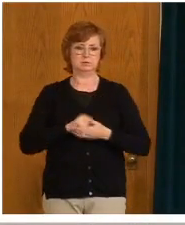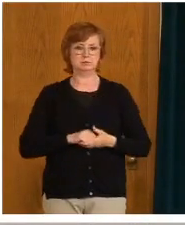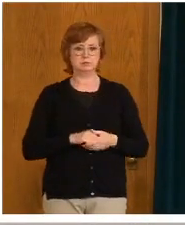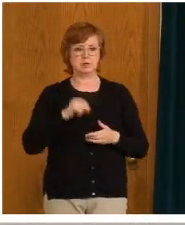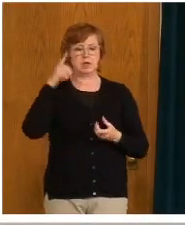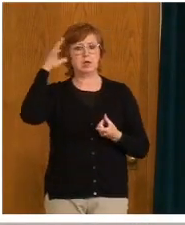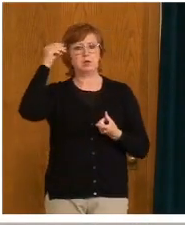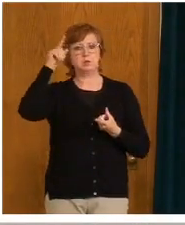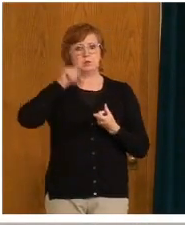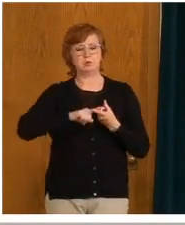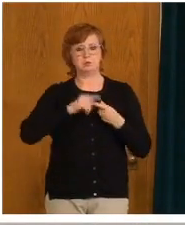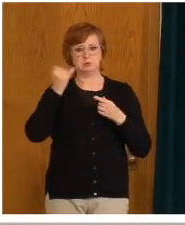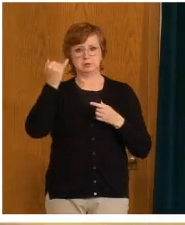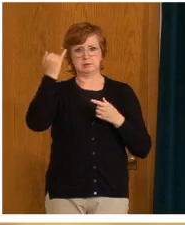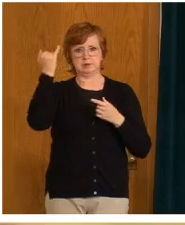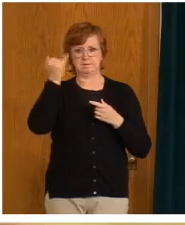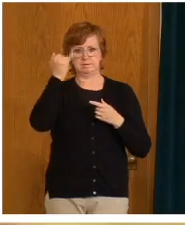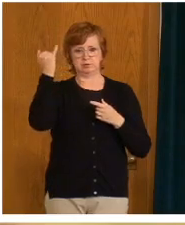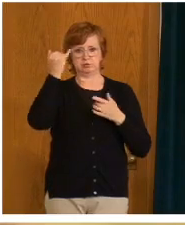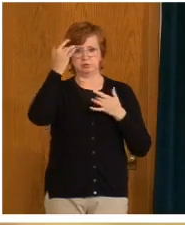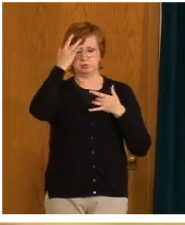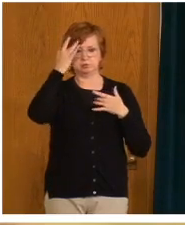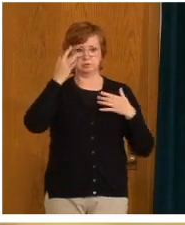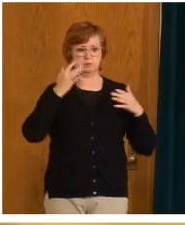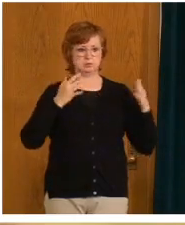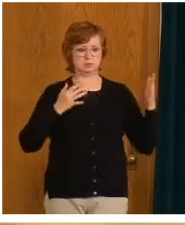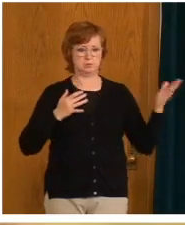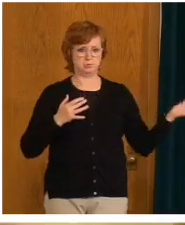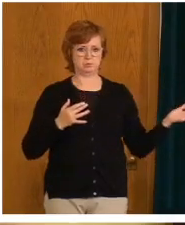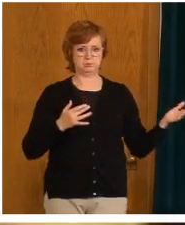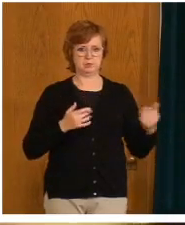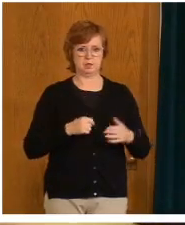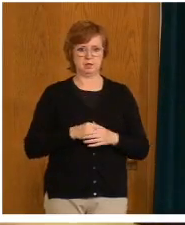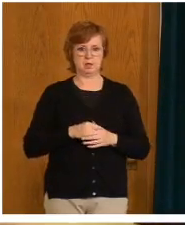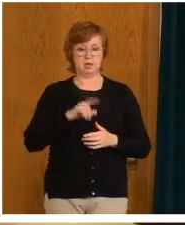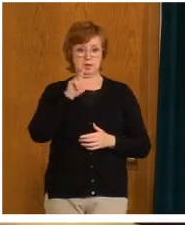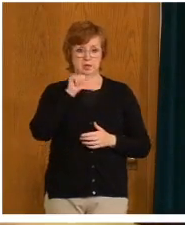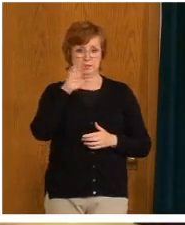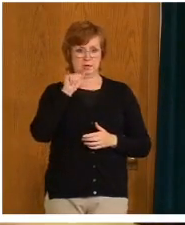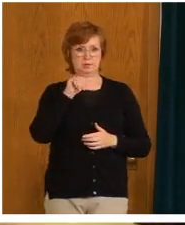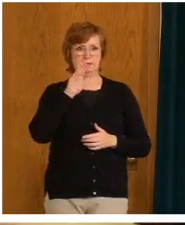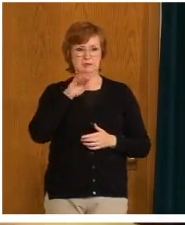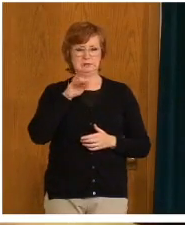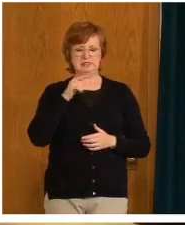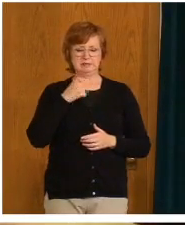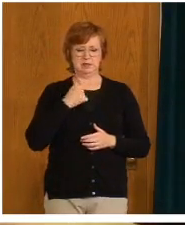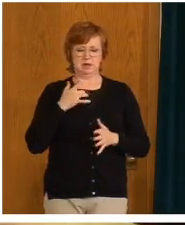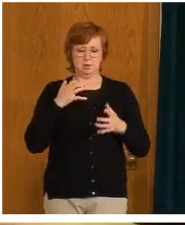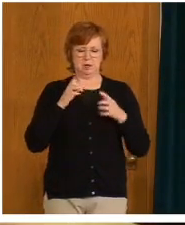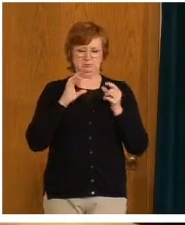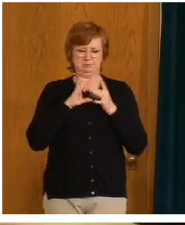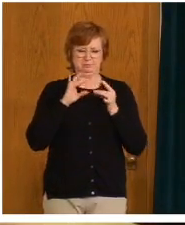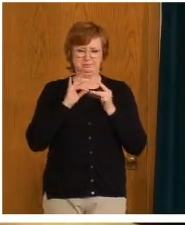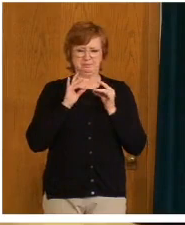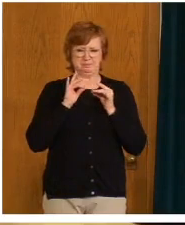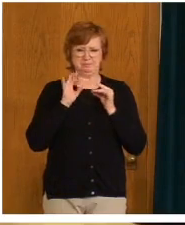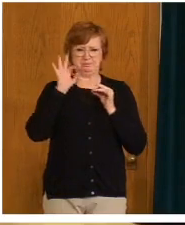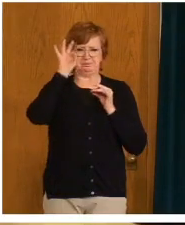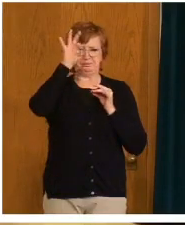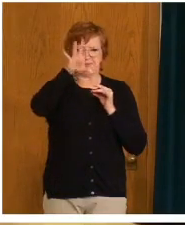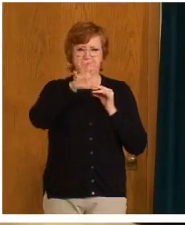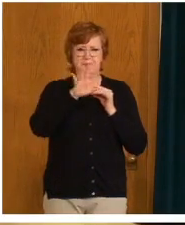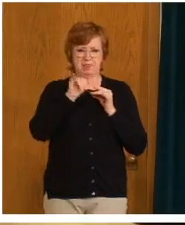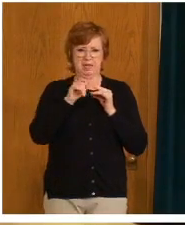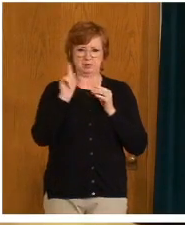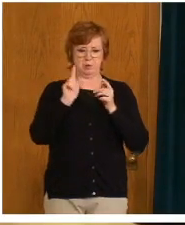province. Here and where this is where Lara, this is where things change now. Up until now, when you look